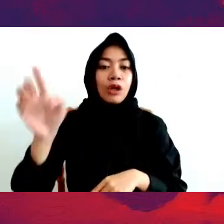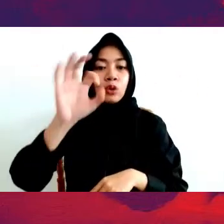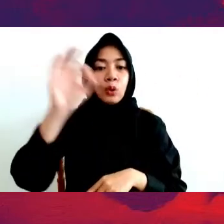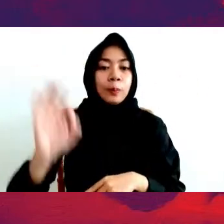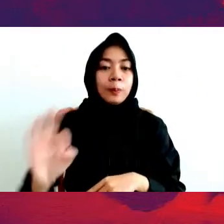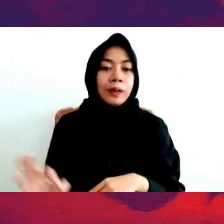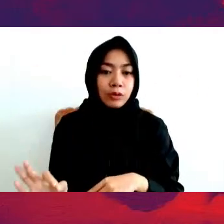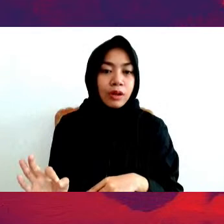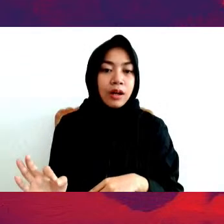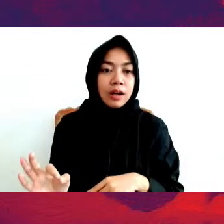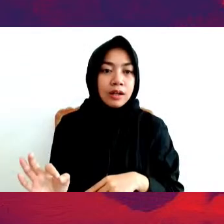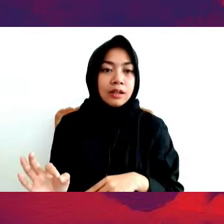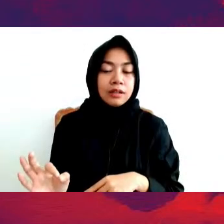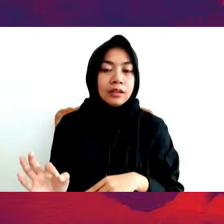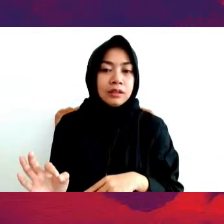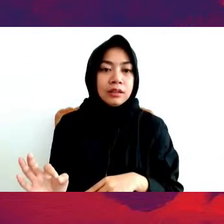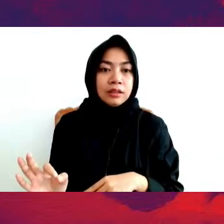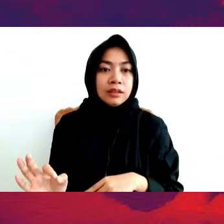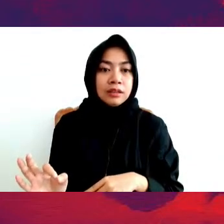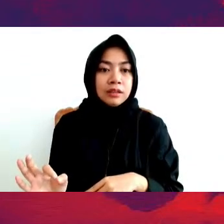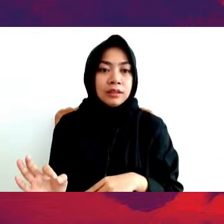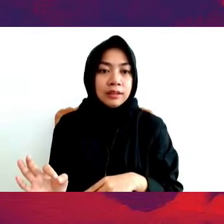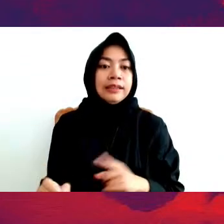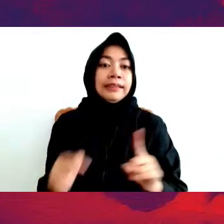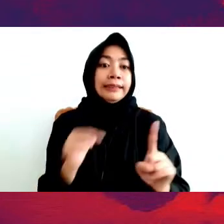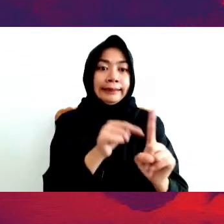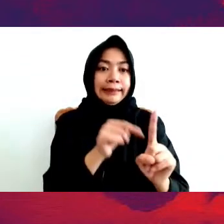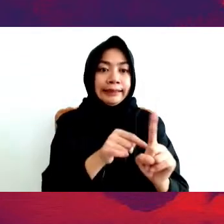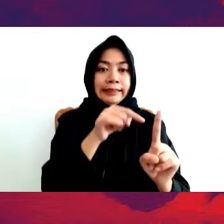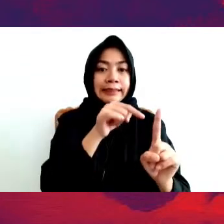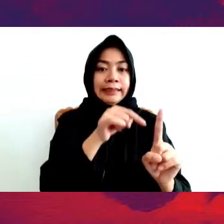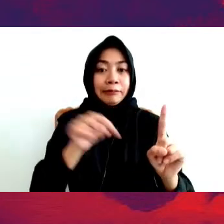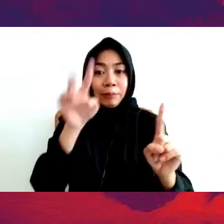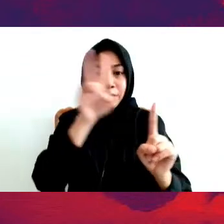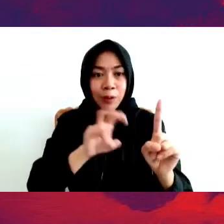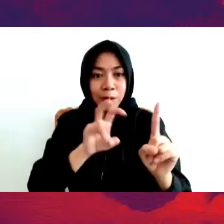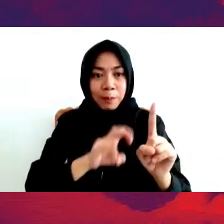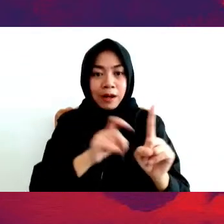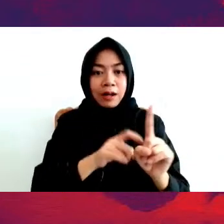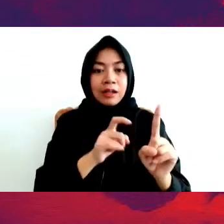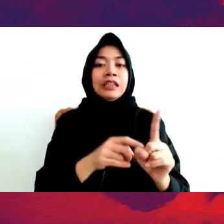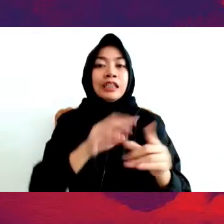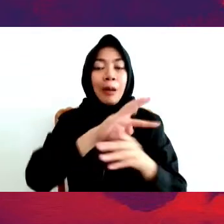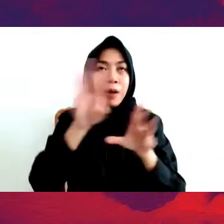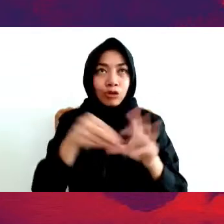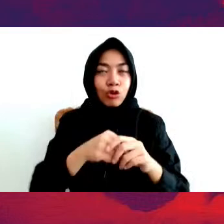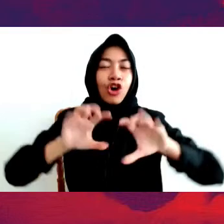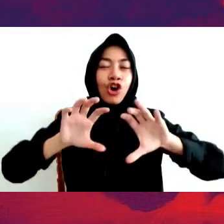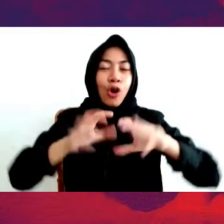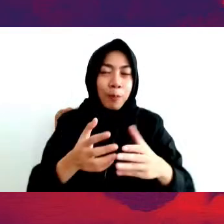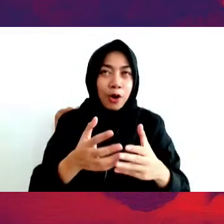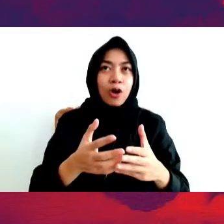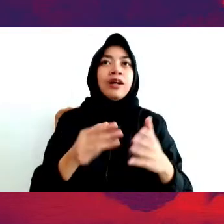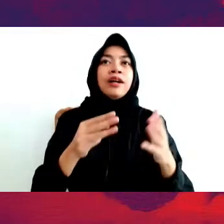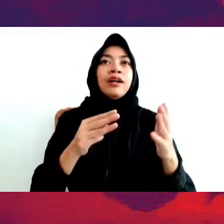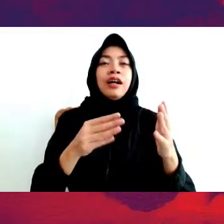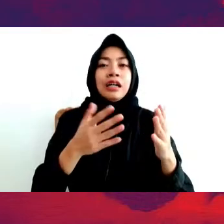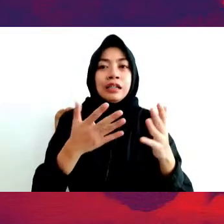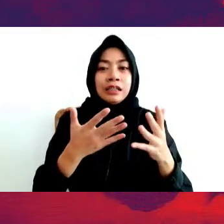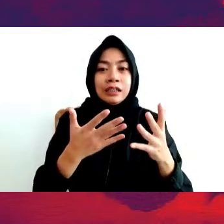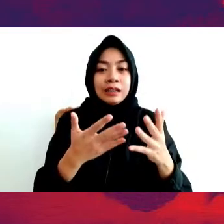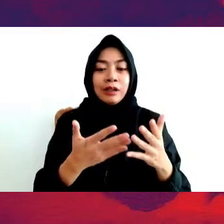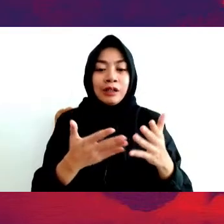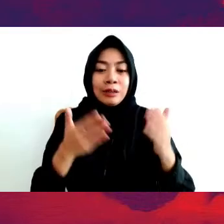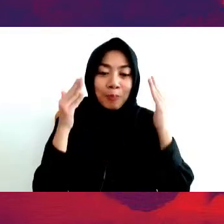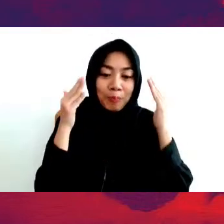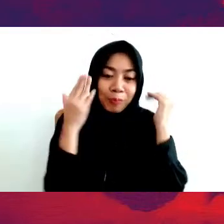is above the poverty cutoff, and so she's identified as multidimensionally poor. Now, in the third